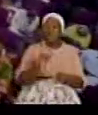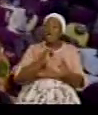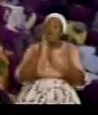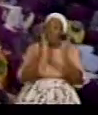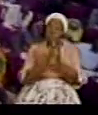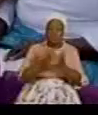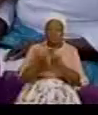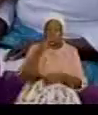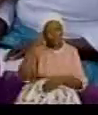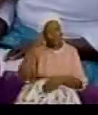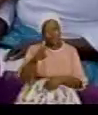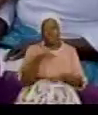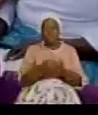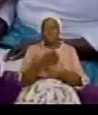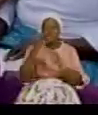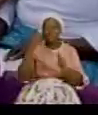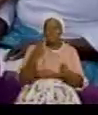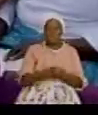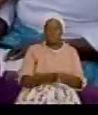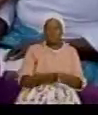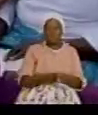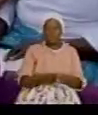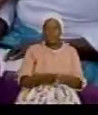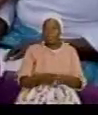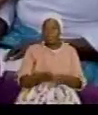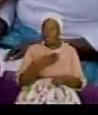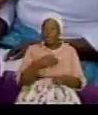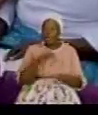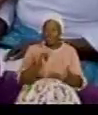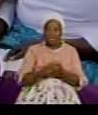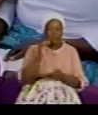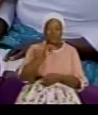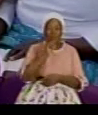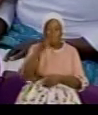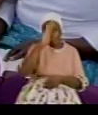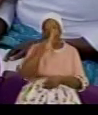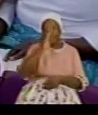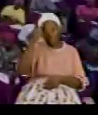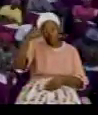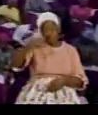will not be your Lord. And then that will not be my Lord.